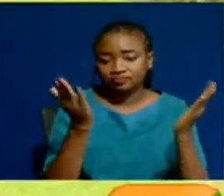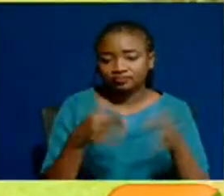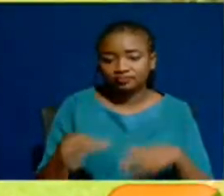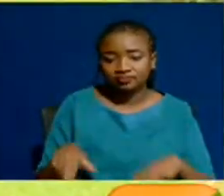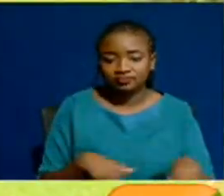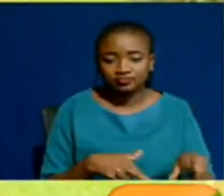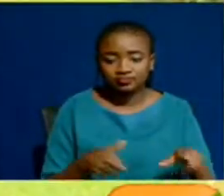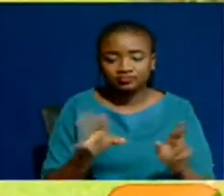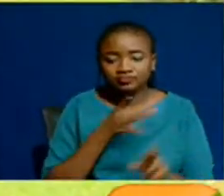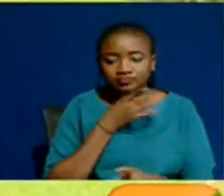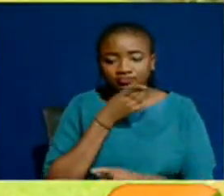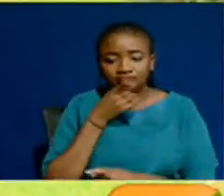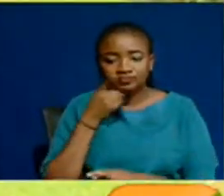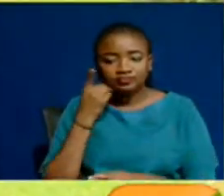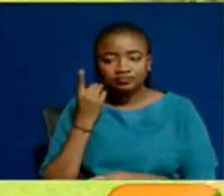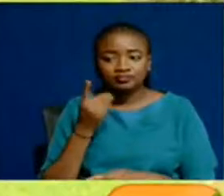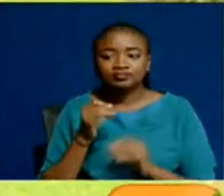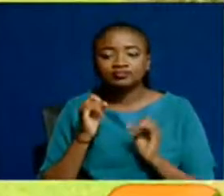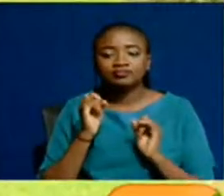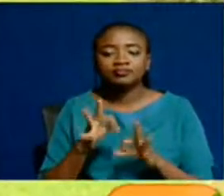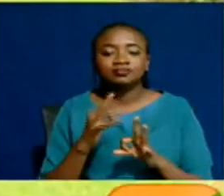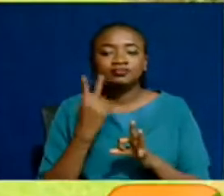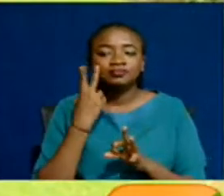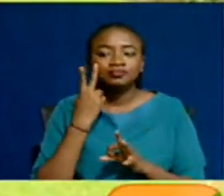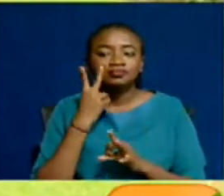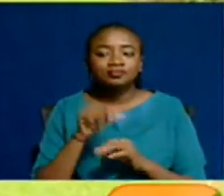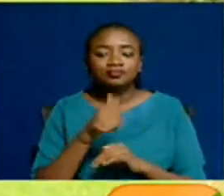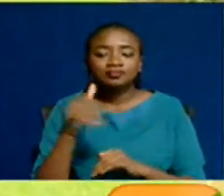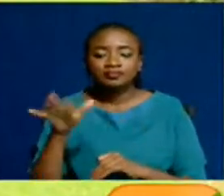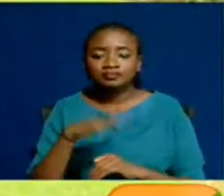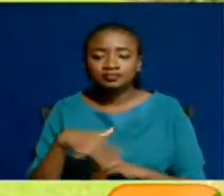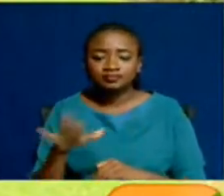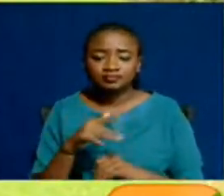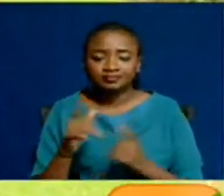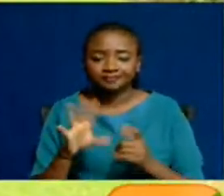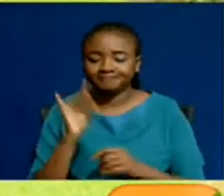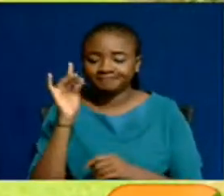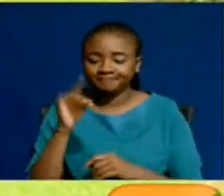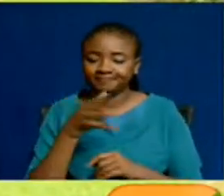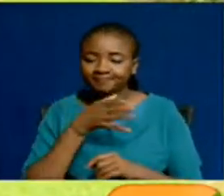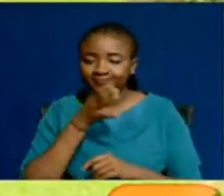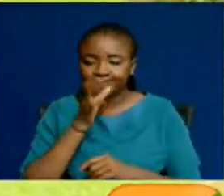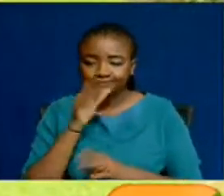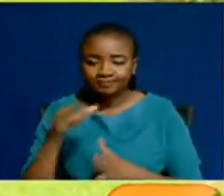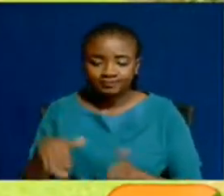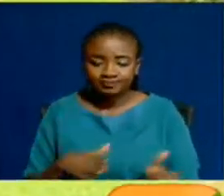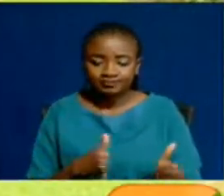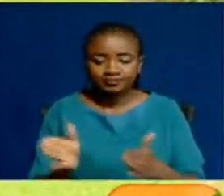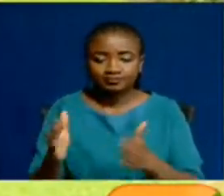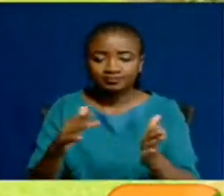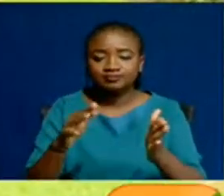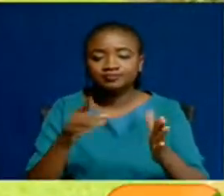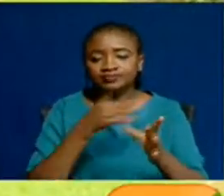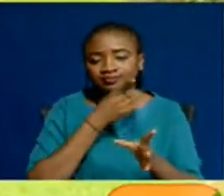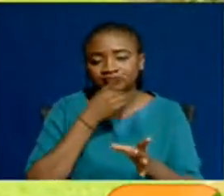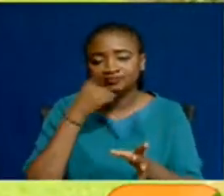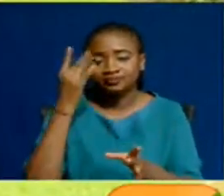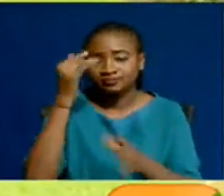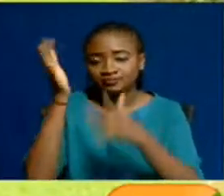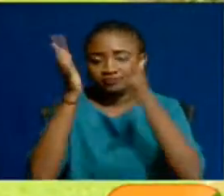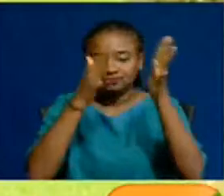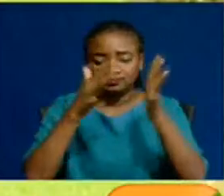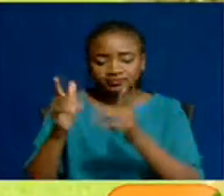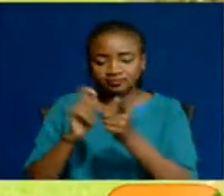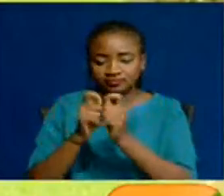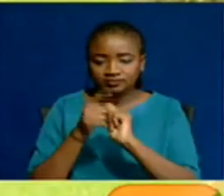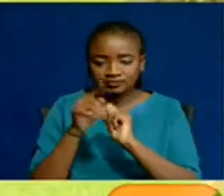imefurika. Ukiangalia mazingira ingine, unapata mito inakauka kwa sababu ya hii upatilifu ya hali ya anga.